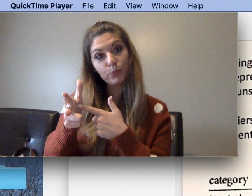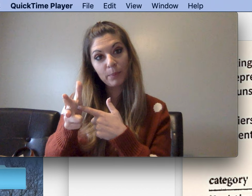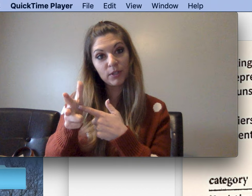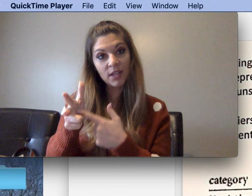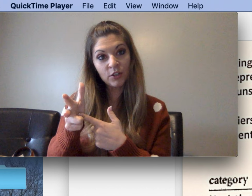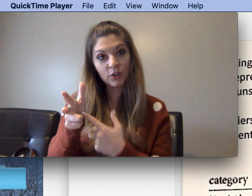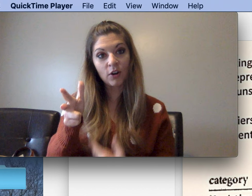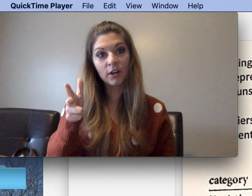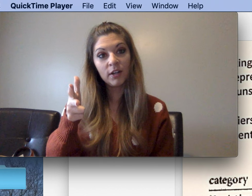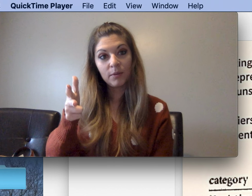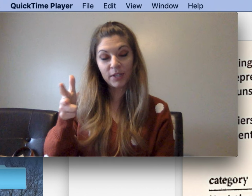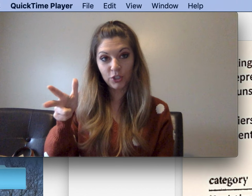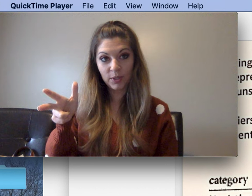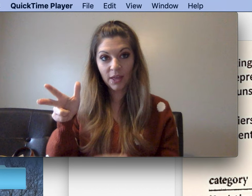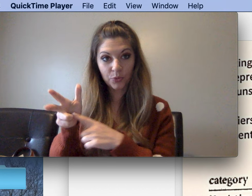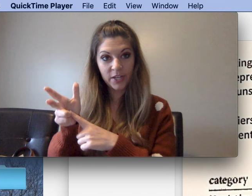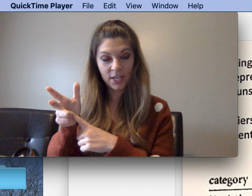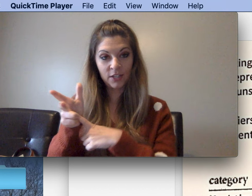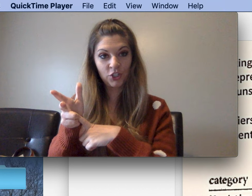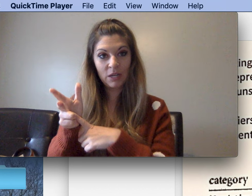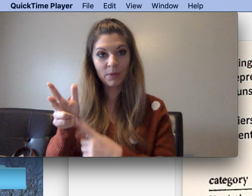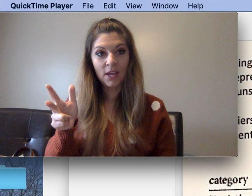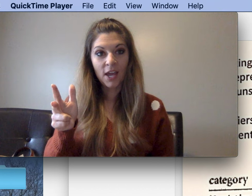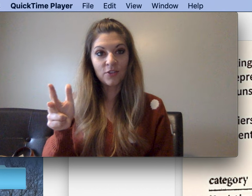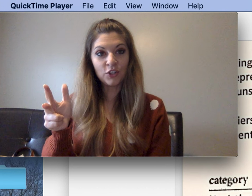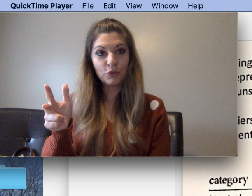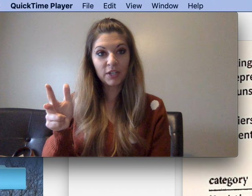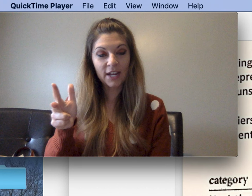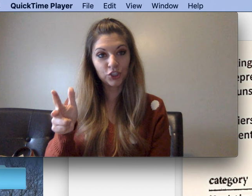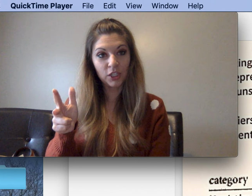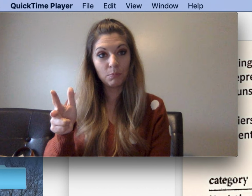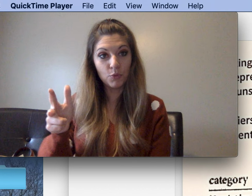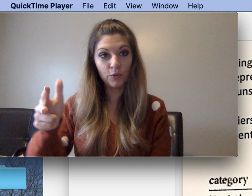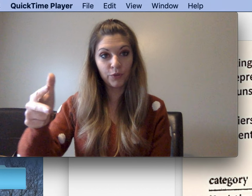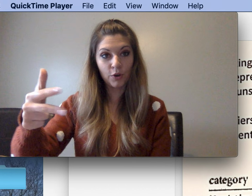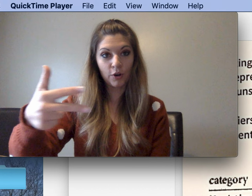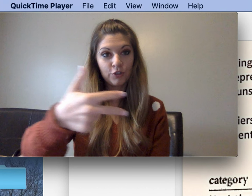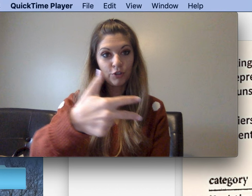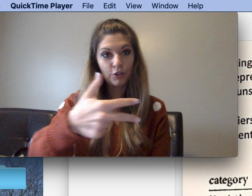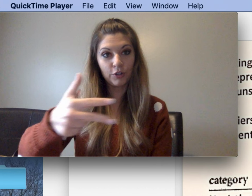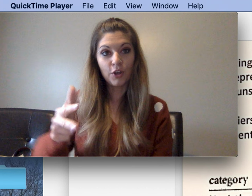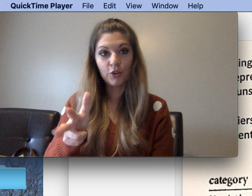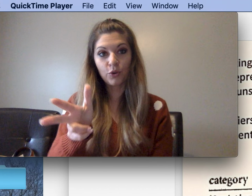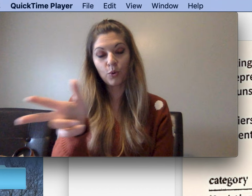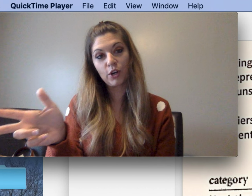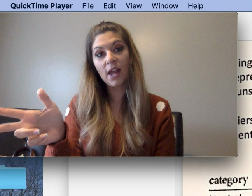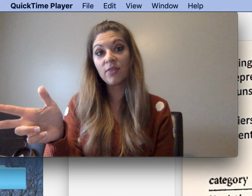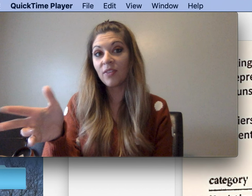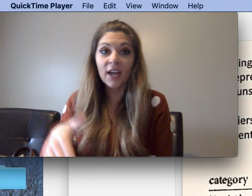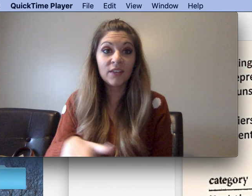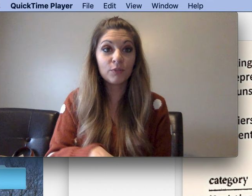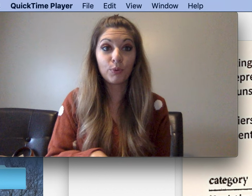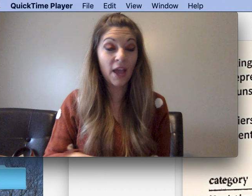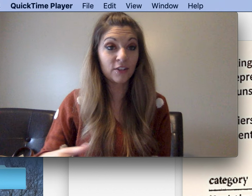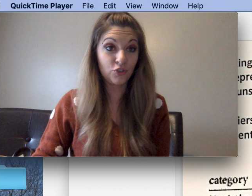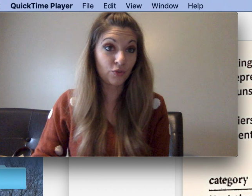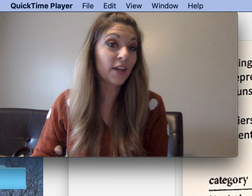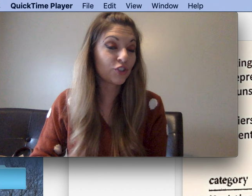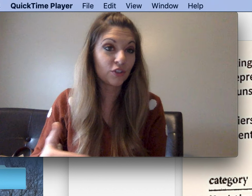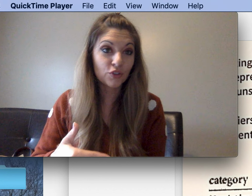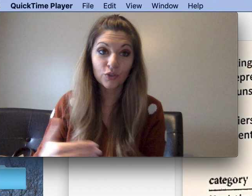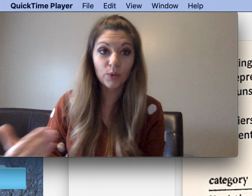you would represent your car by showing that 3 hand shape, and then you could actually move the car to turn the corner, and then that even